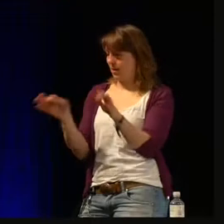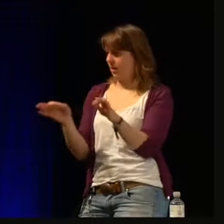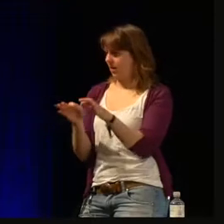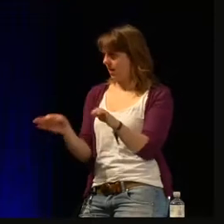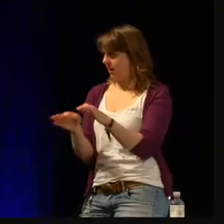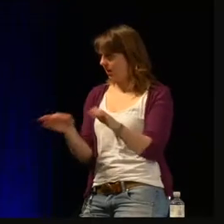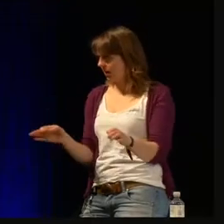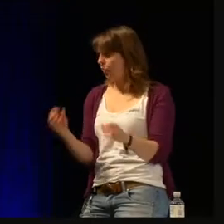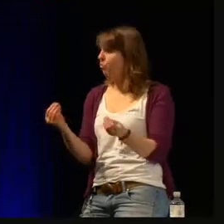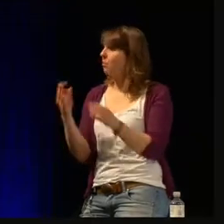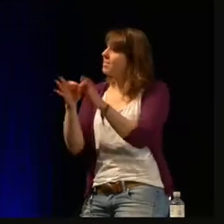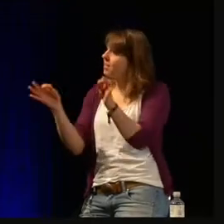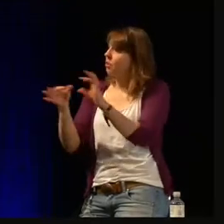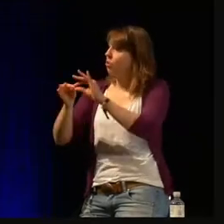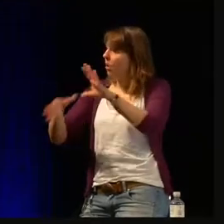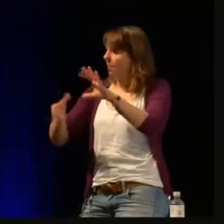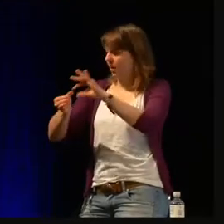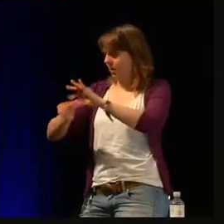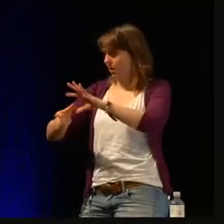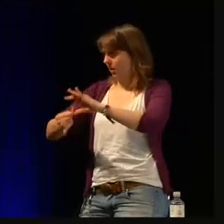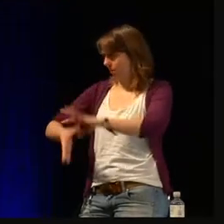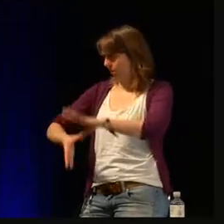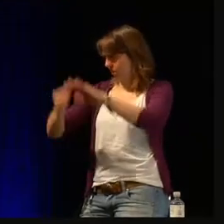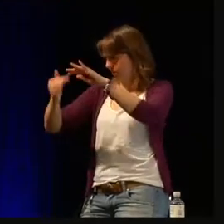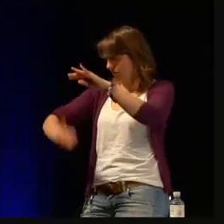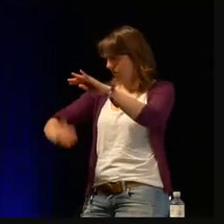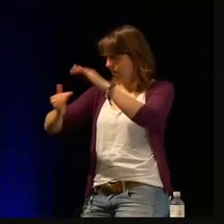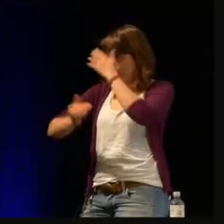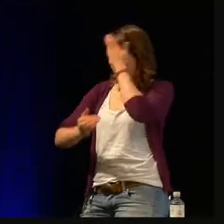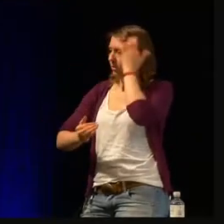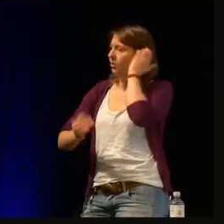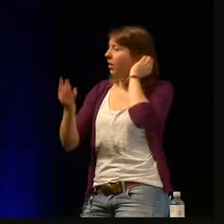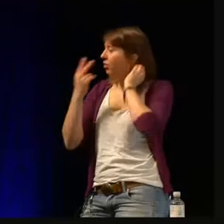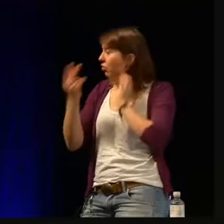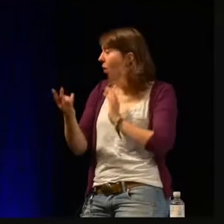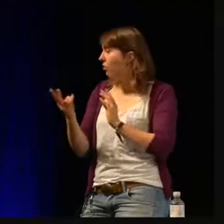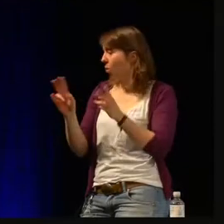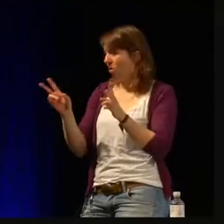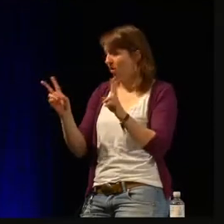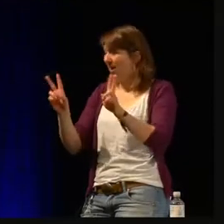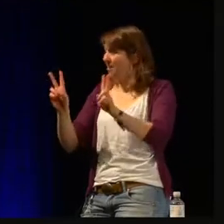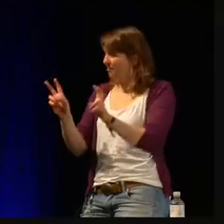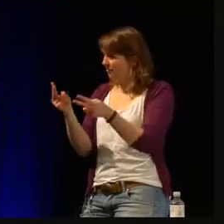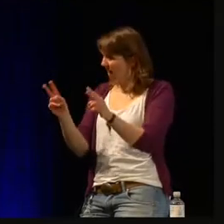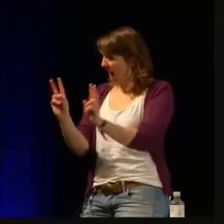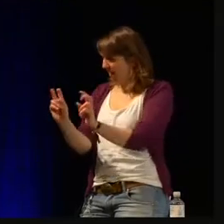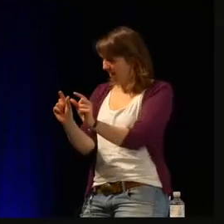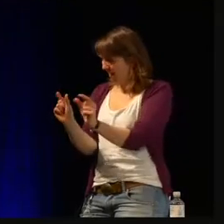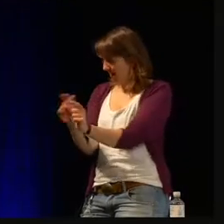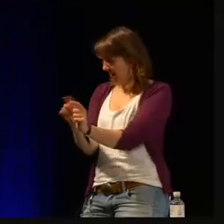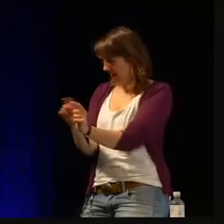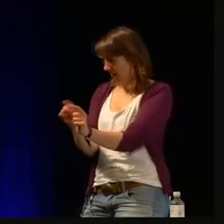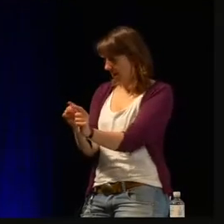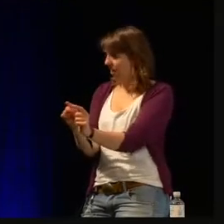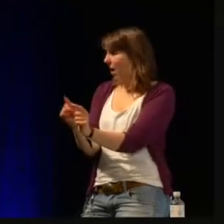they translate sentence by sentence. They tend to think of sentences as independent and only